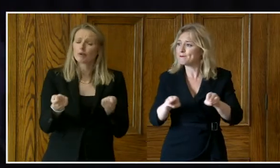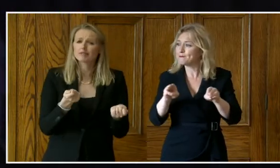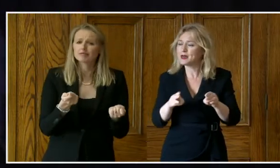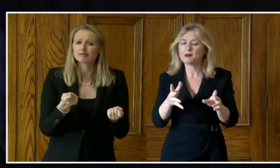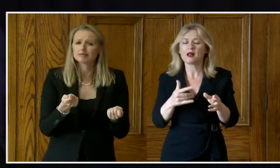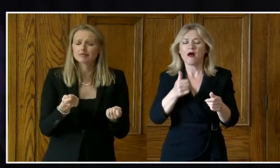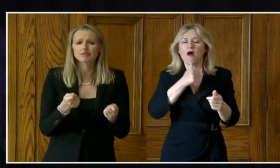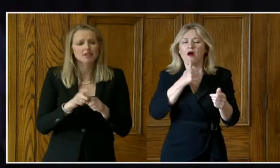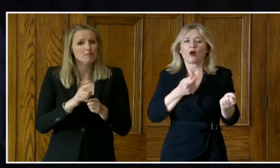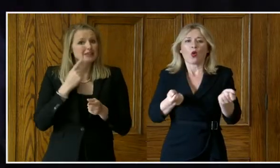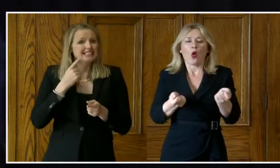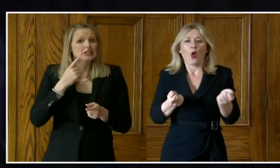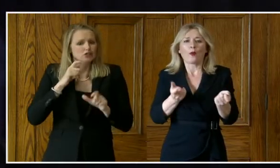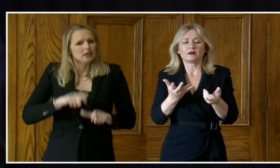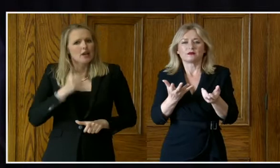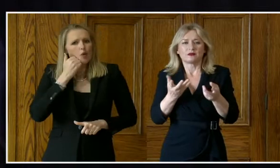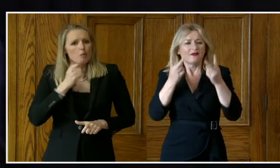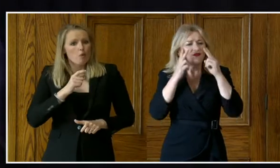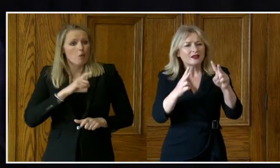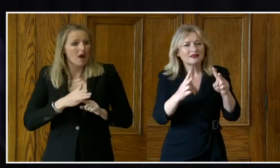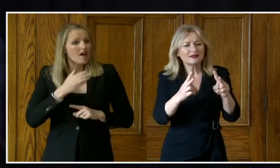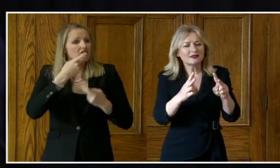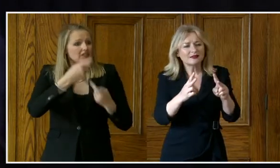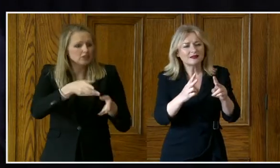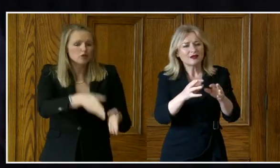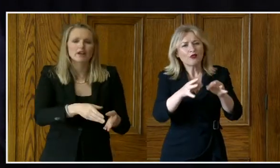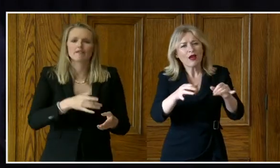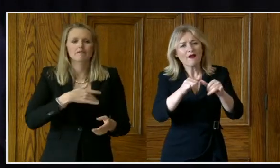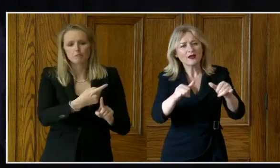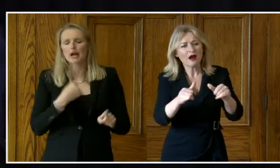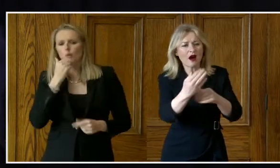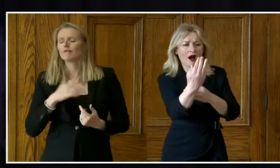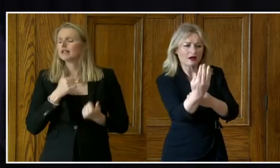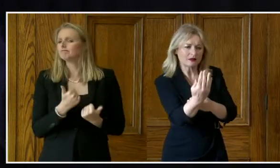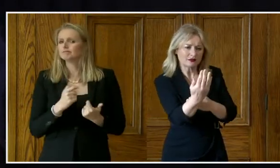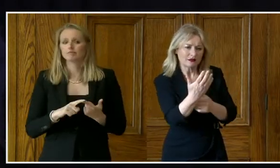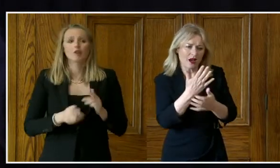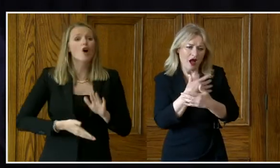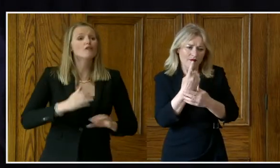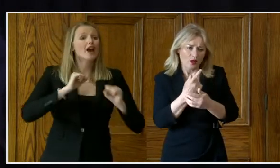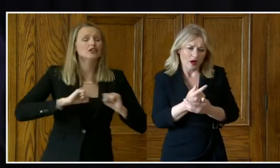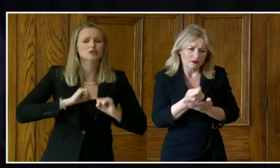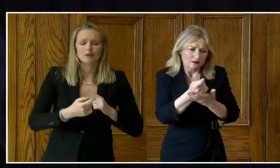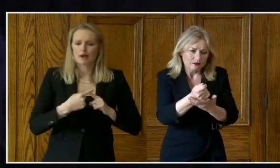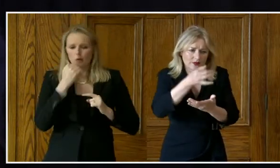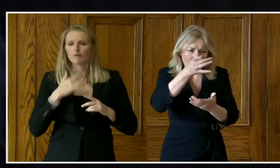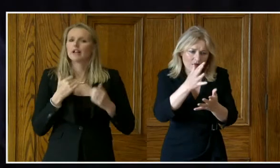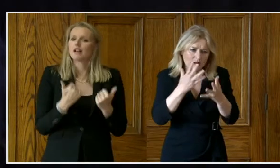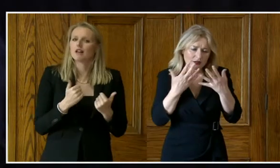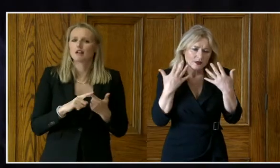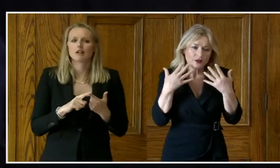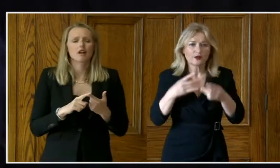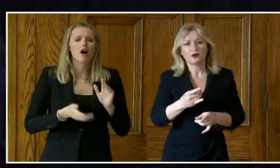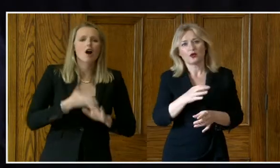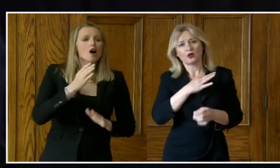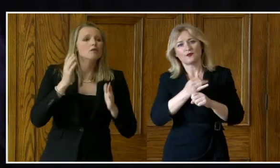by letting people visit a loved one's grave, permitting exercise, allowing people to get fresh air, and helping people to keep busy at